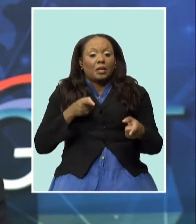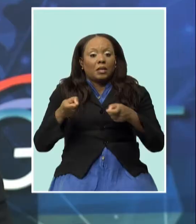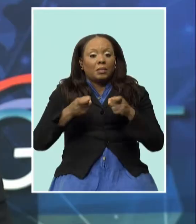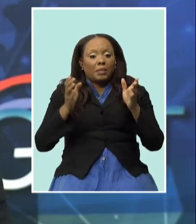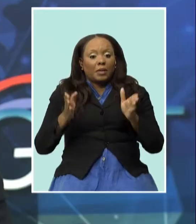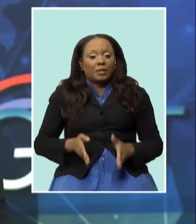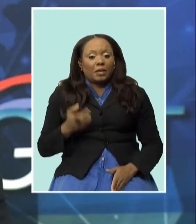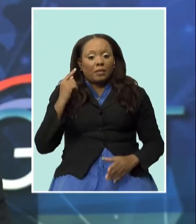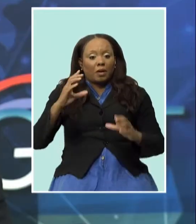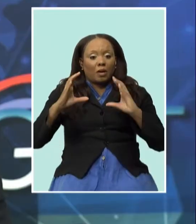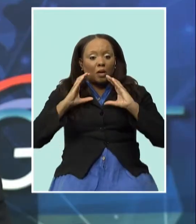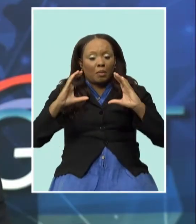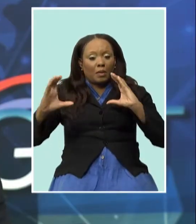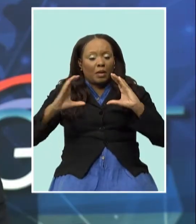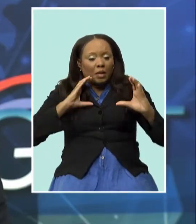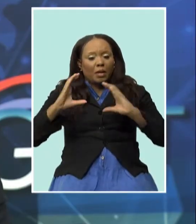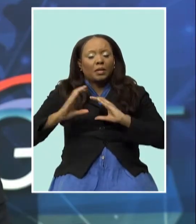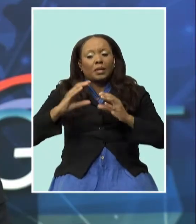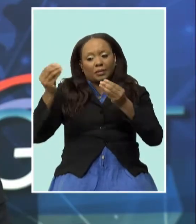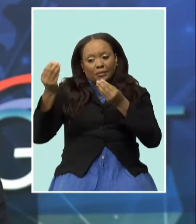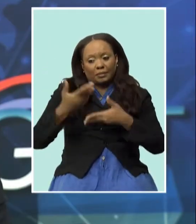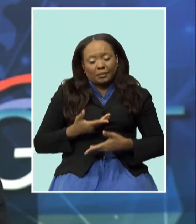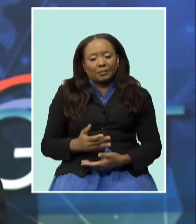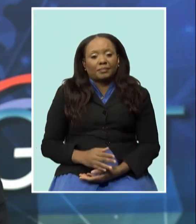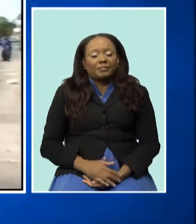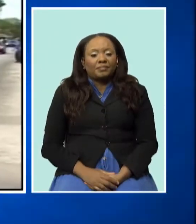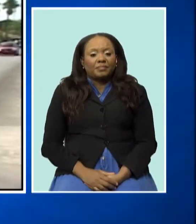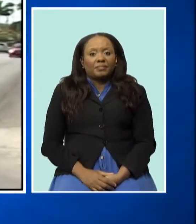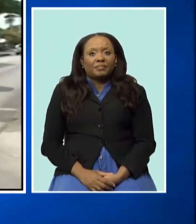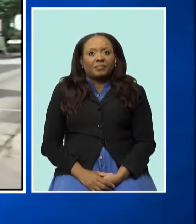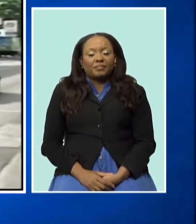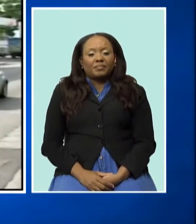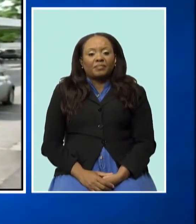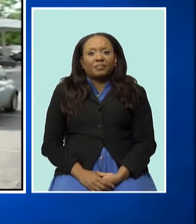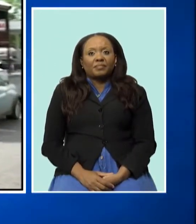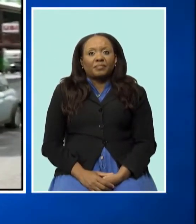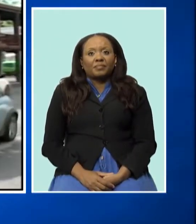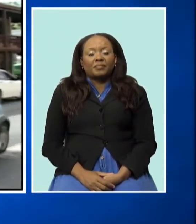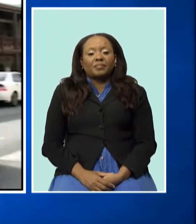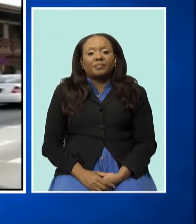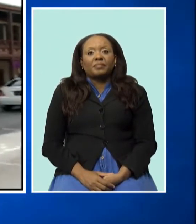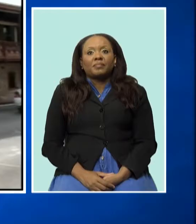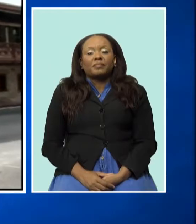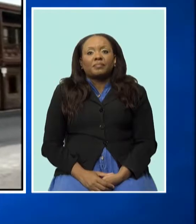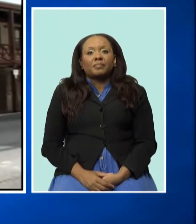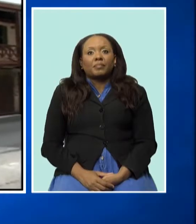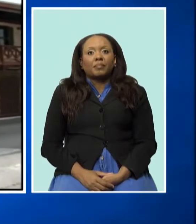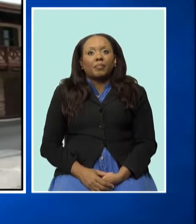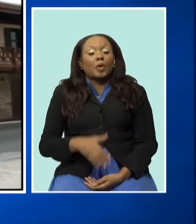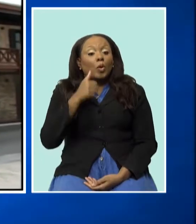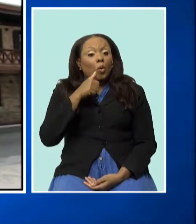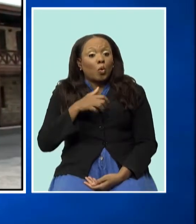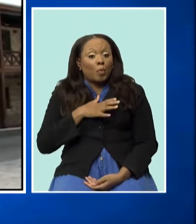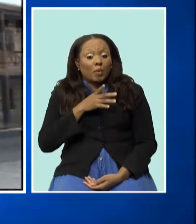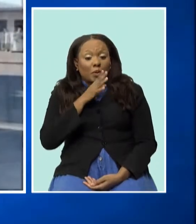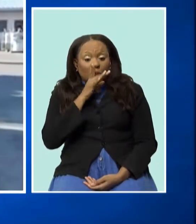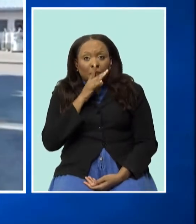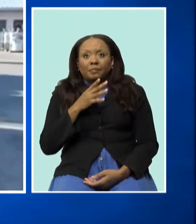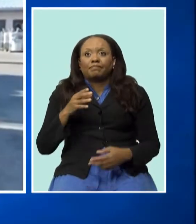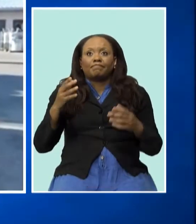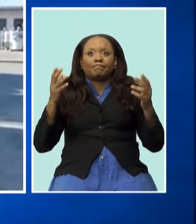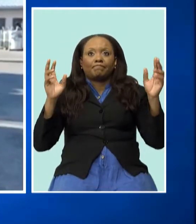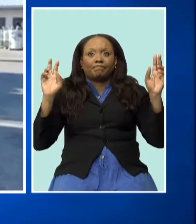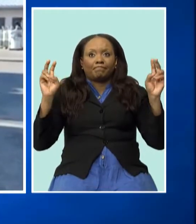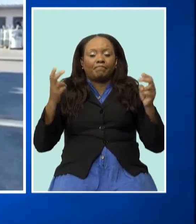Marshall-Clark, told me earlier what occurred. And today we experienced an island-wide outage at approximately